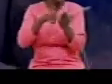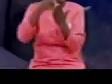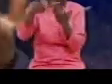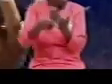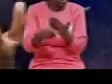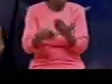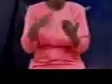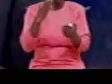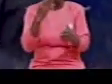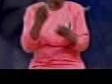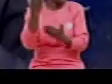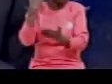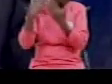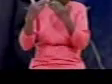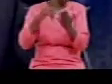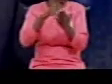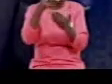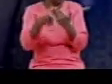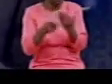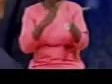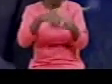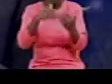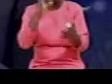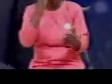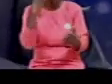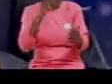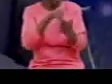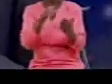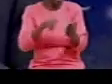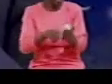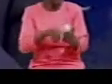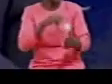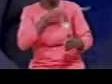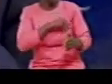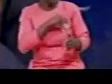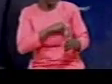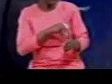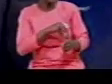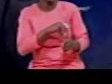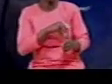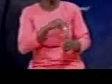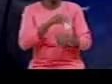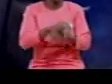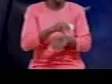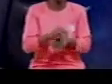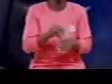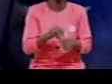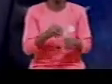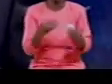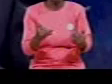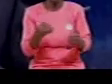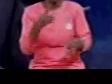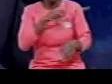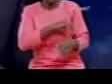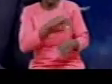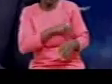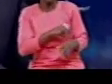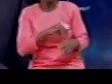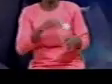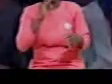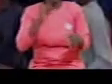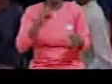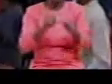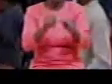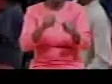crusades, all the fruits of this ministry. The ministry has been going on for years. years now, the Lord himself will do a new